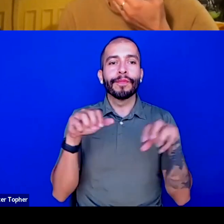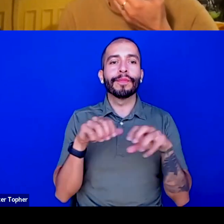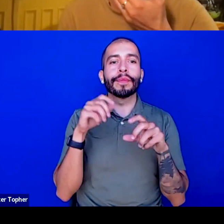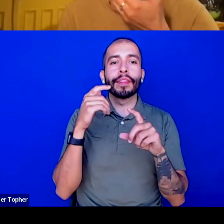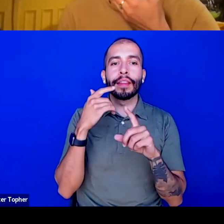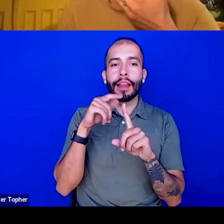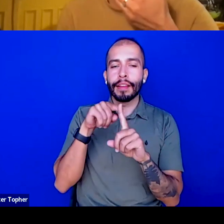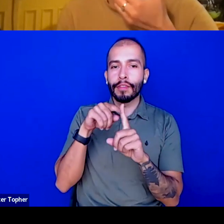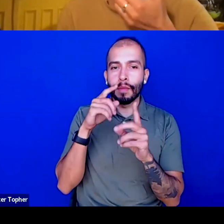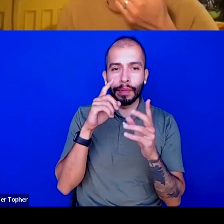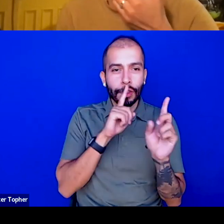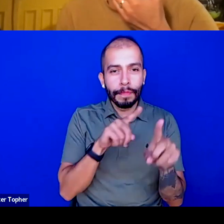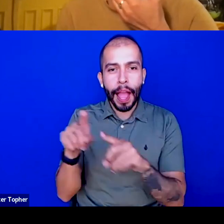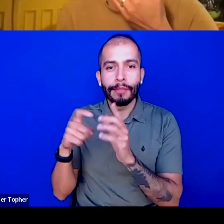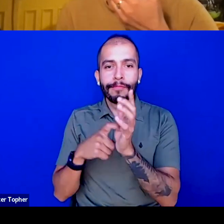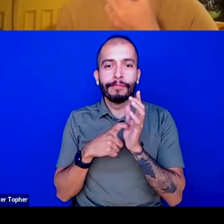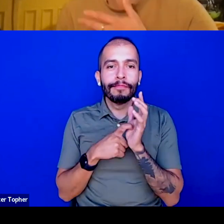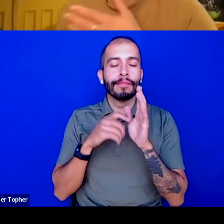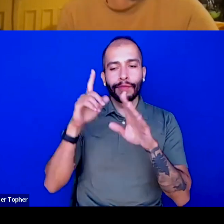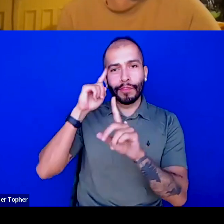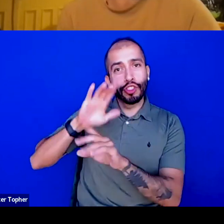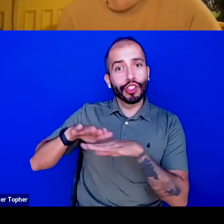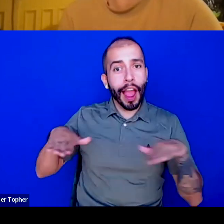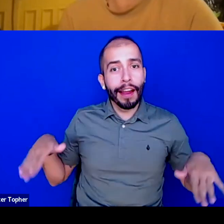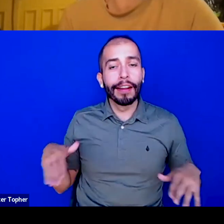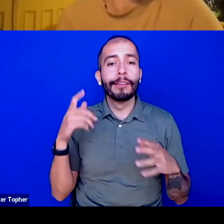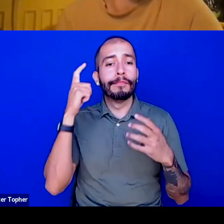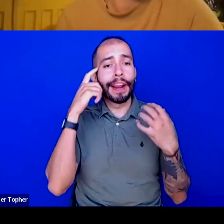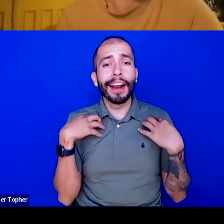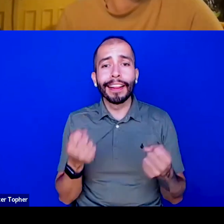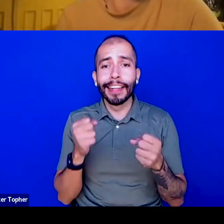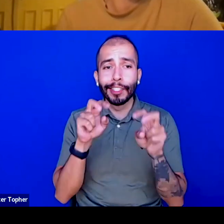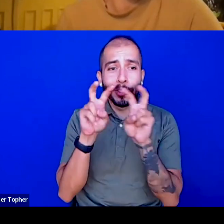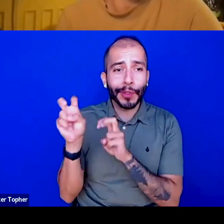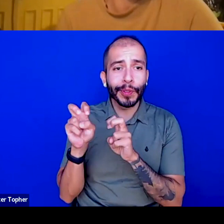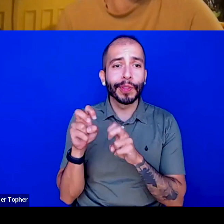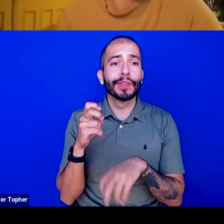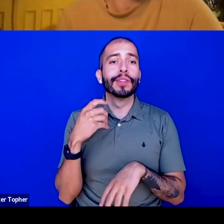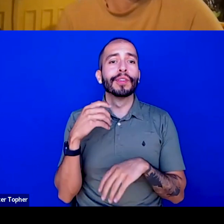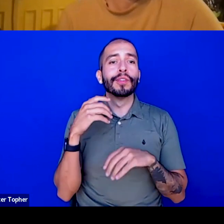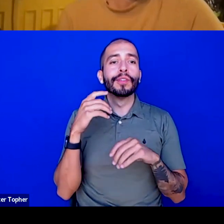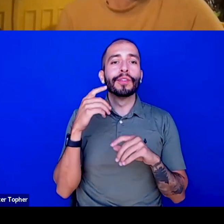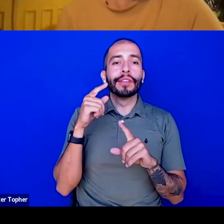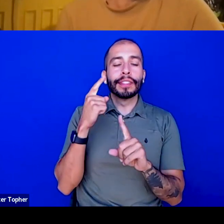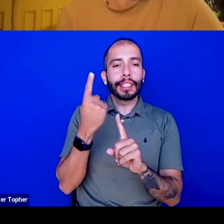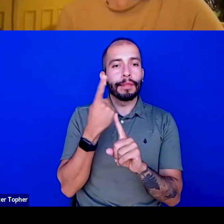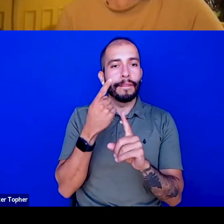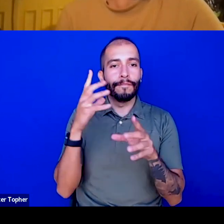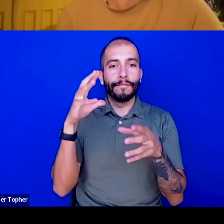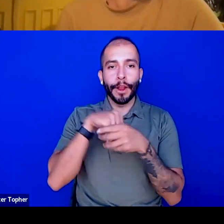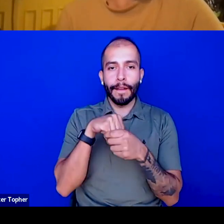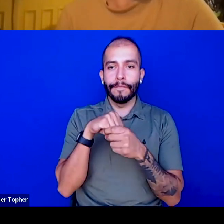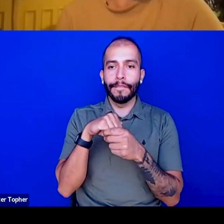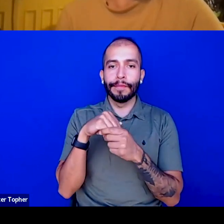involved in my father's mental health crisis that involved police and involuntary psychiatric hospitalization, really, I